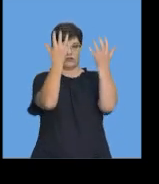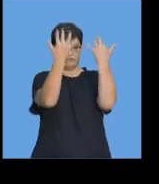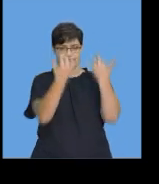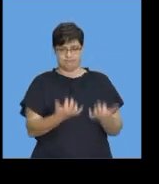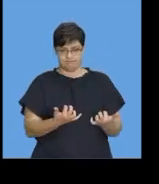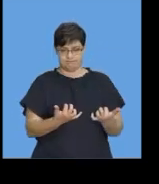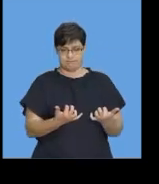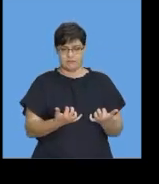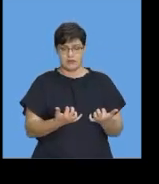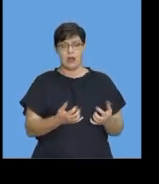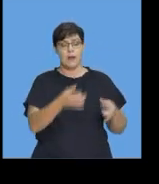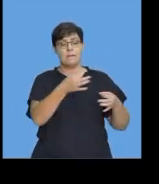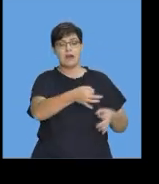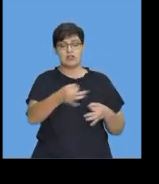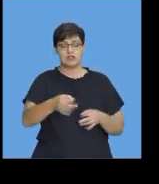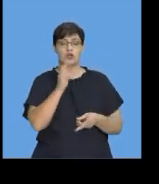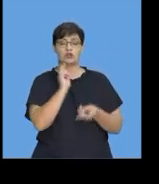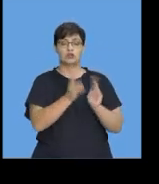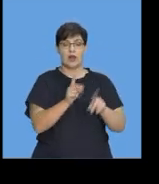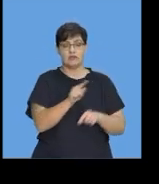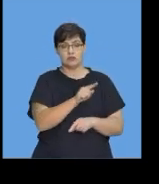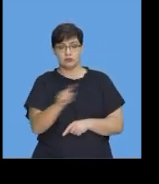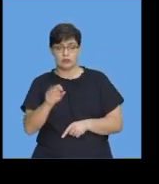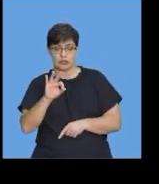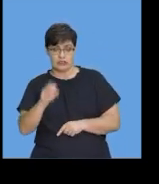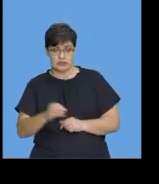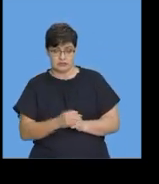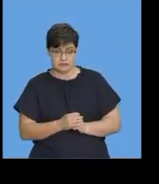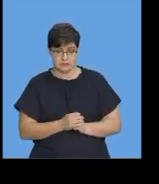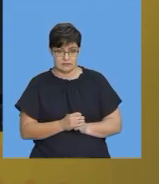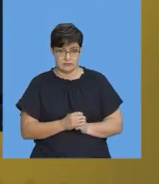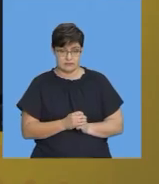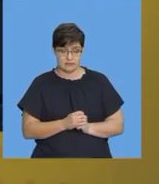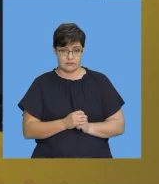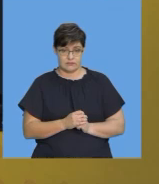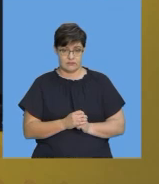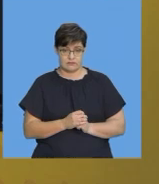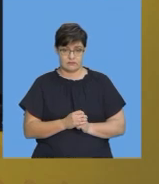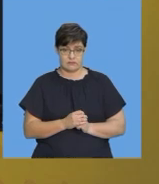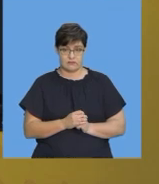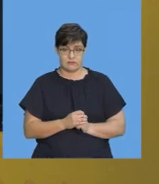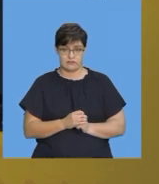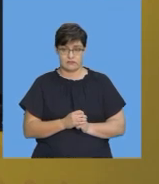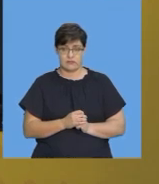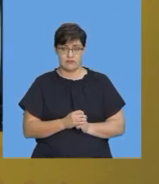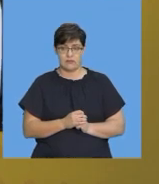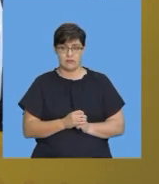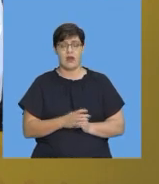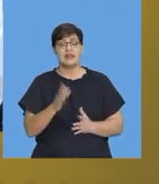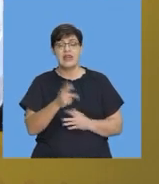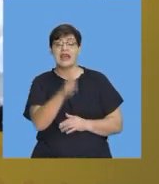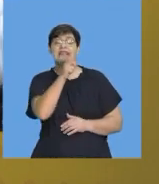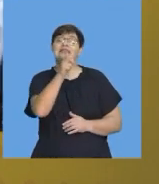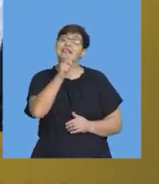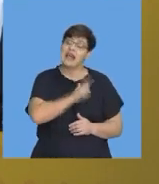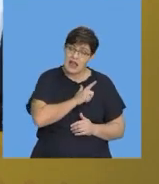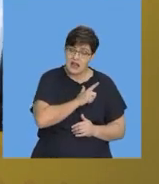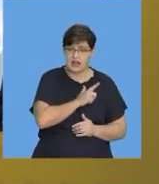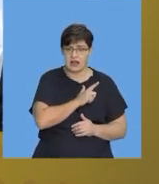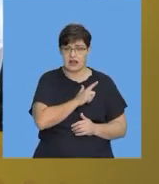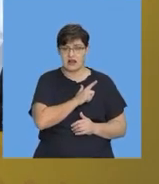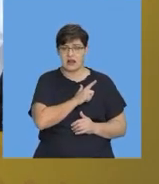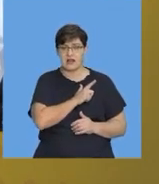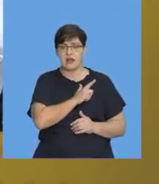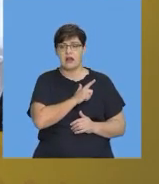on pages 12 to 30, right? They are specifying that they